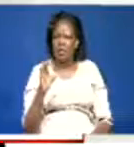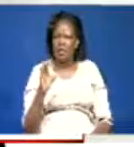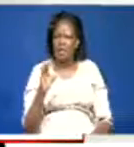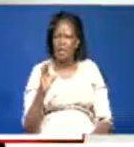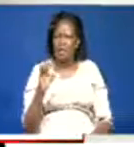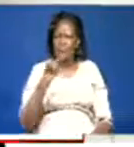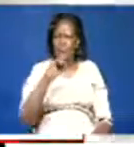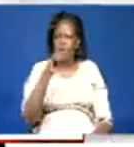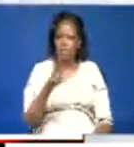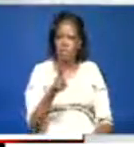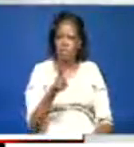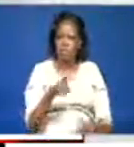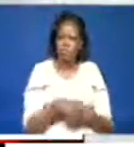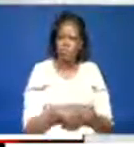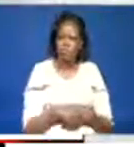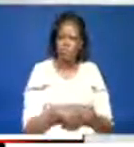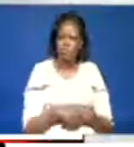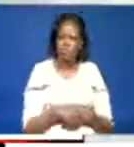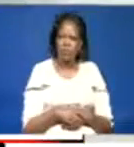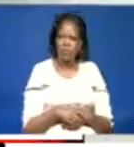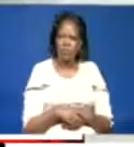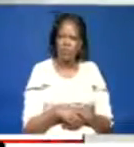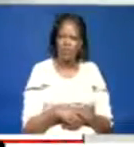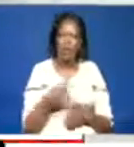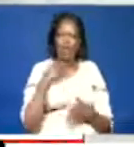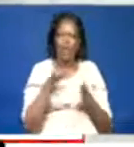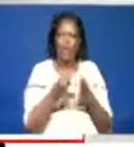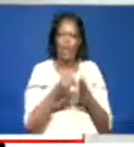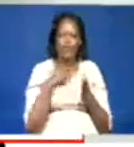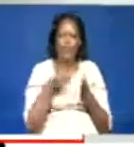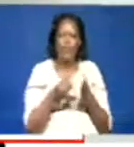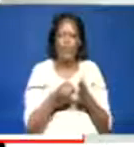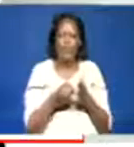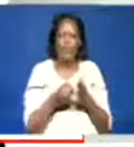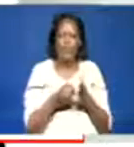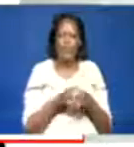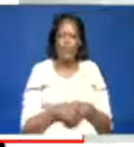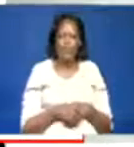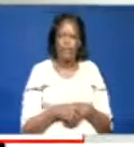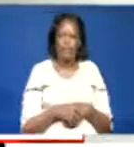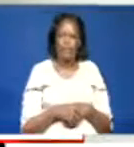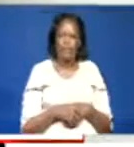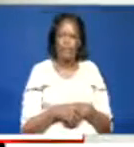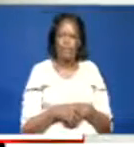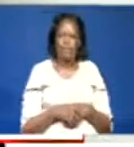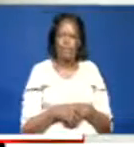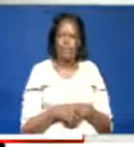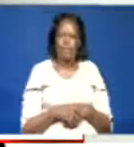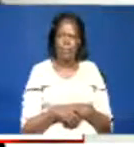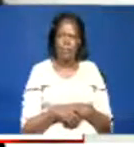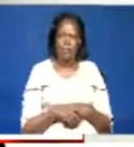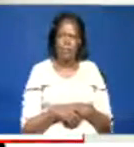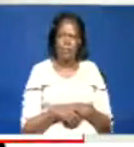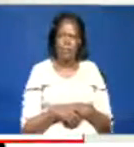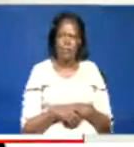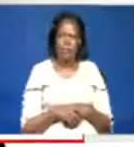they said will always remain the same, they will always reach them. But we must be able to reach them. But